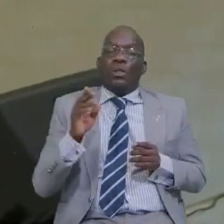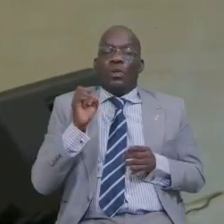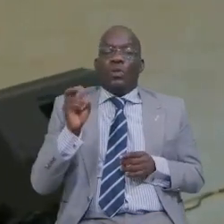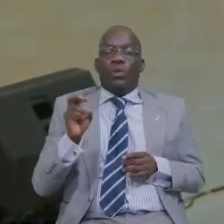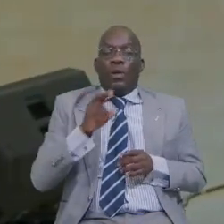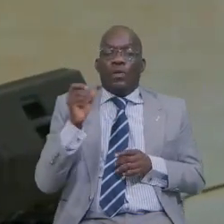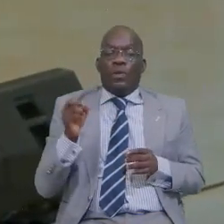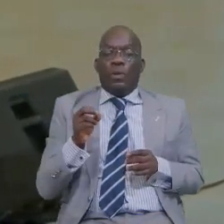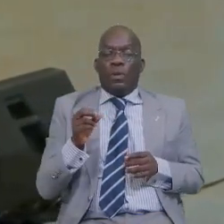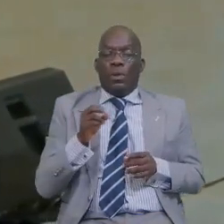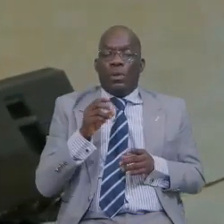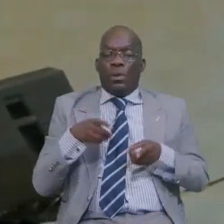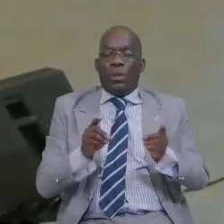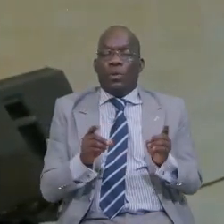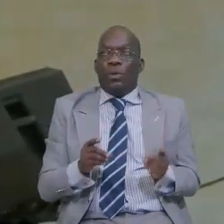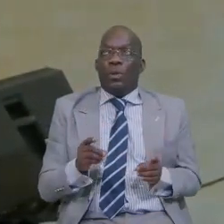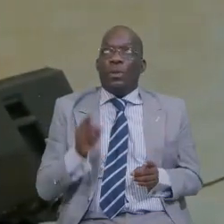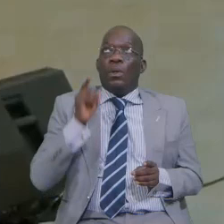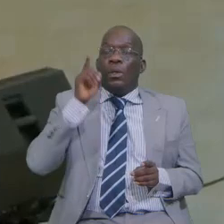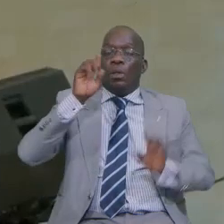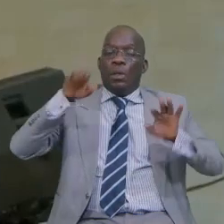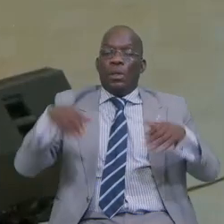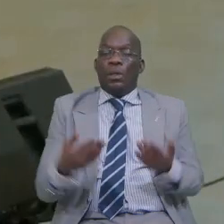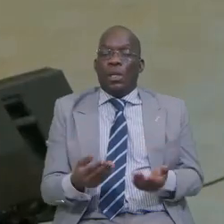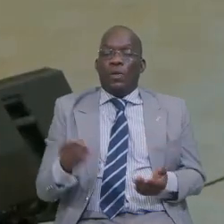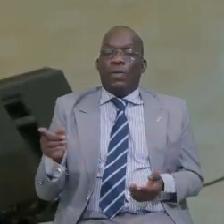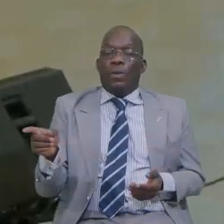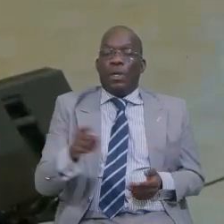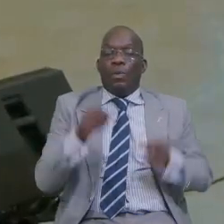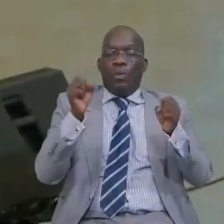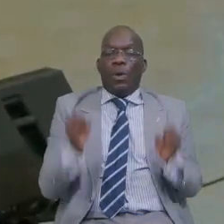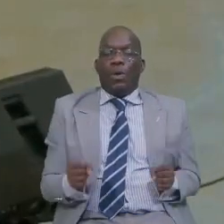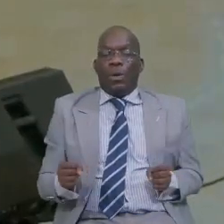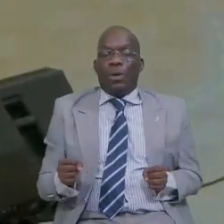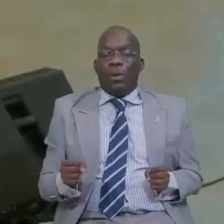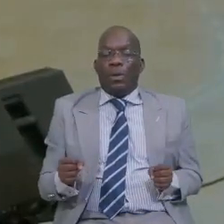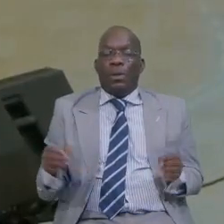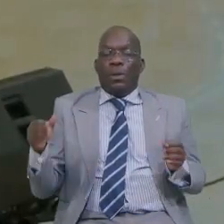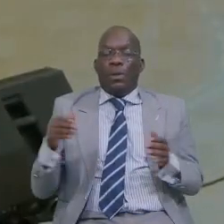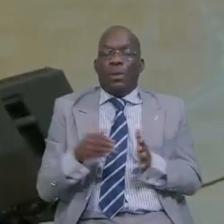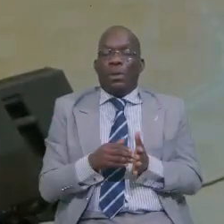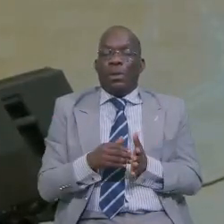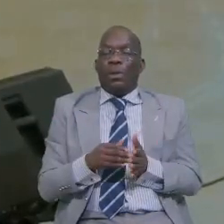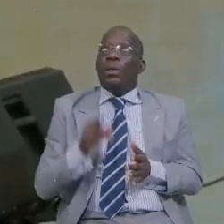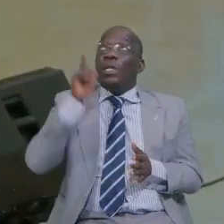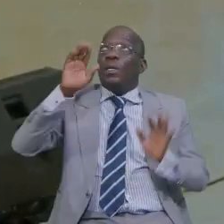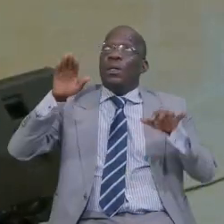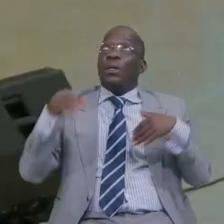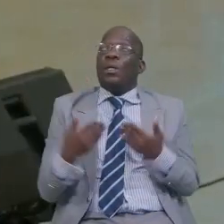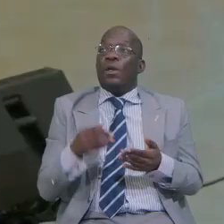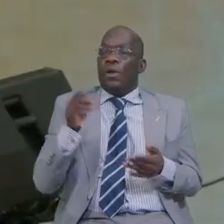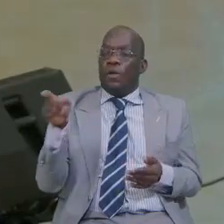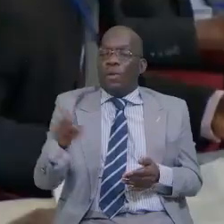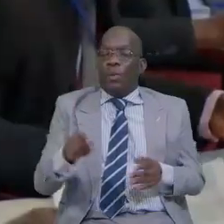disciples, he gave them power. He gave them, tell me out aloud,